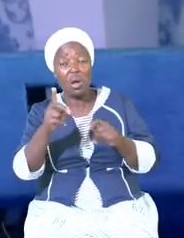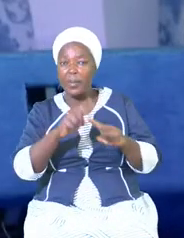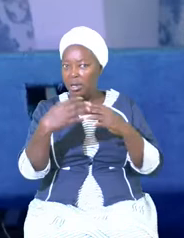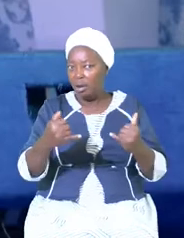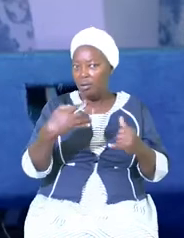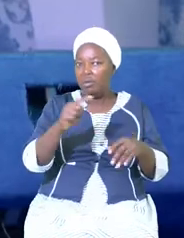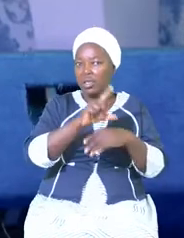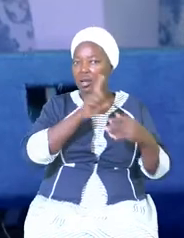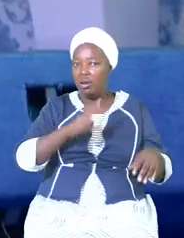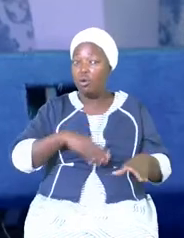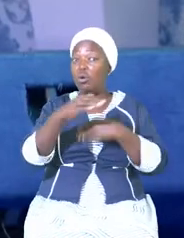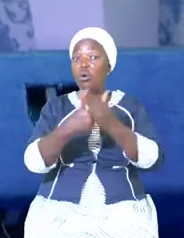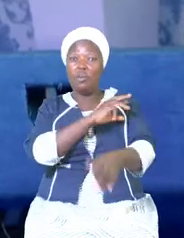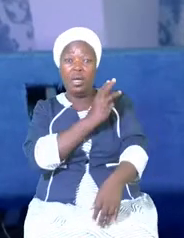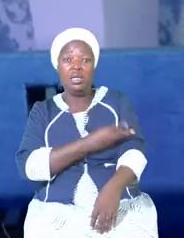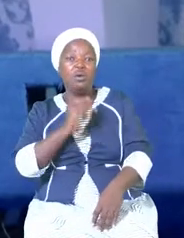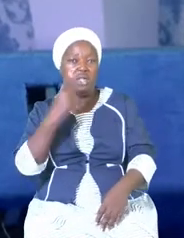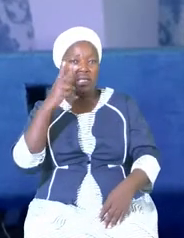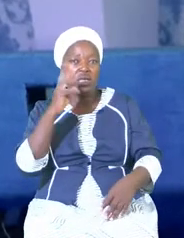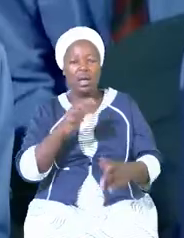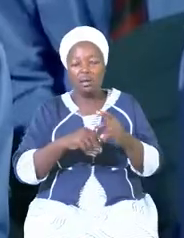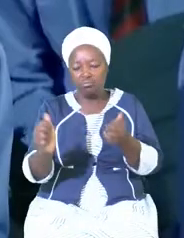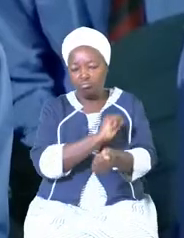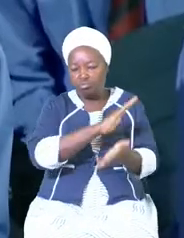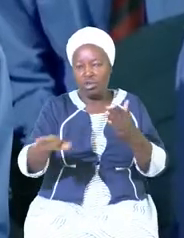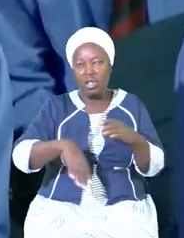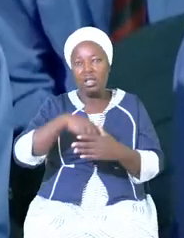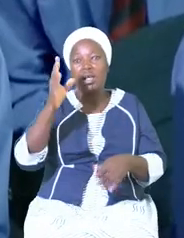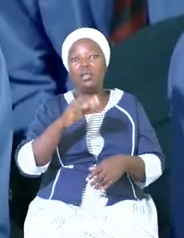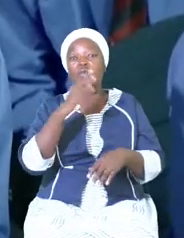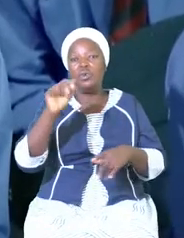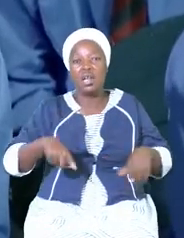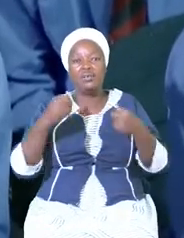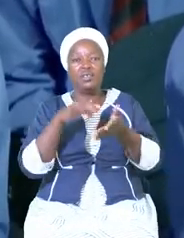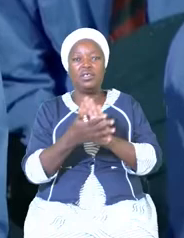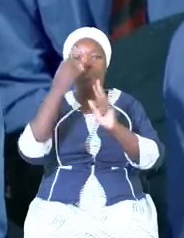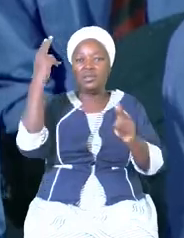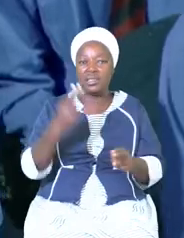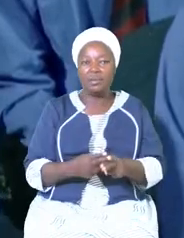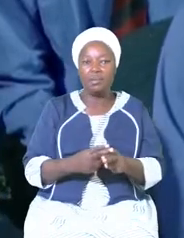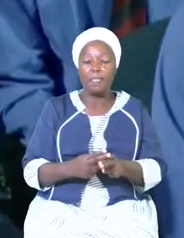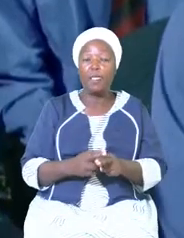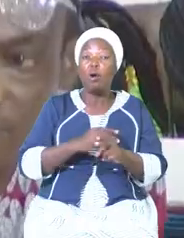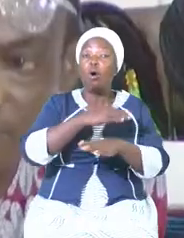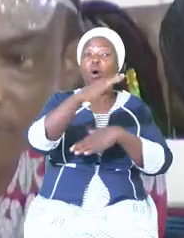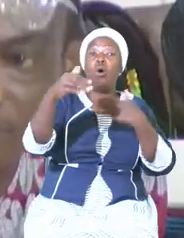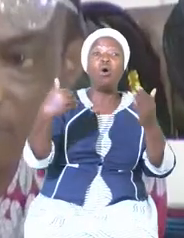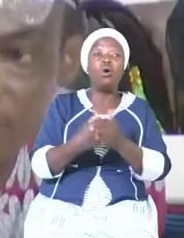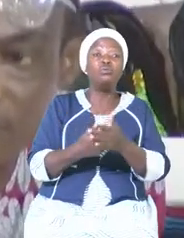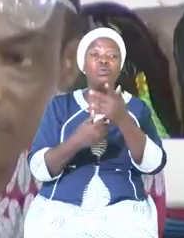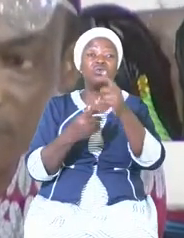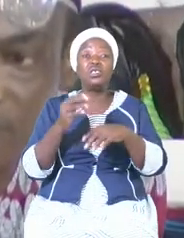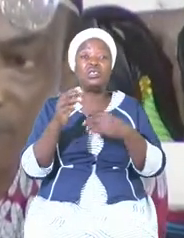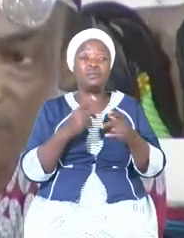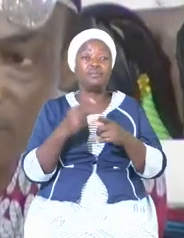will detect them. He'll flush them out tonight. Every strange personality,